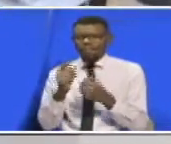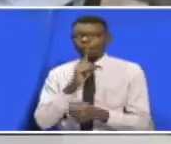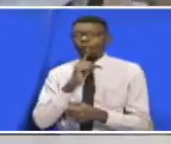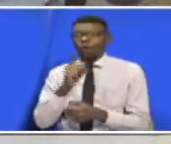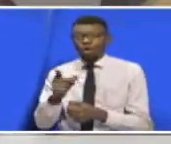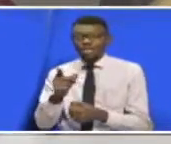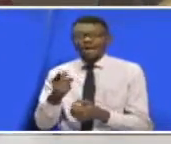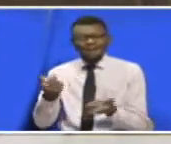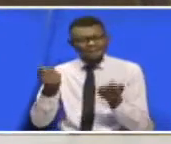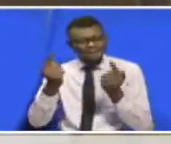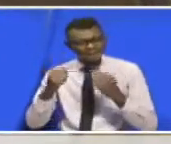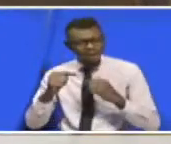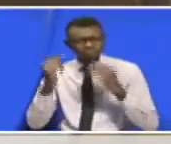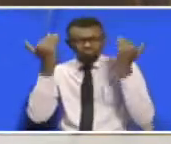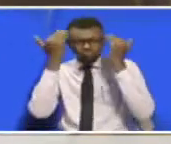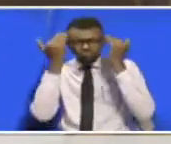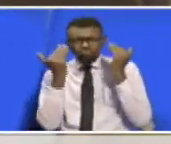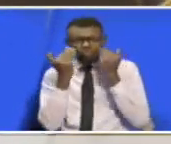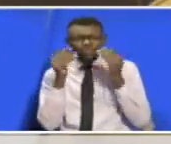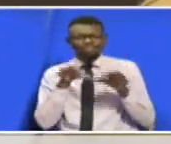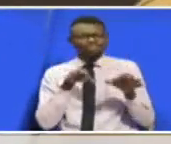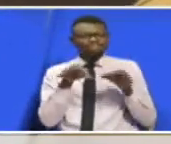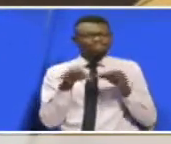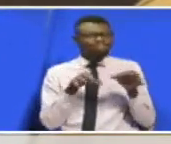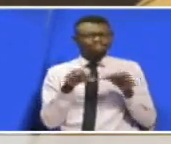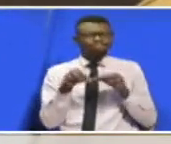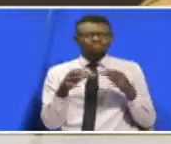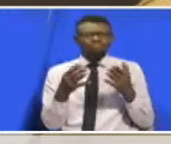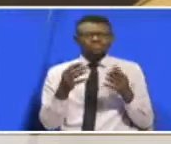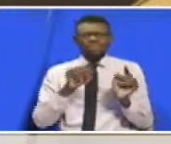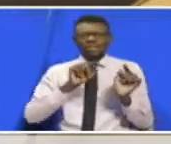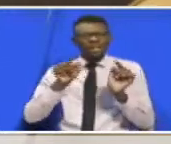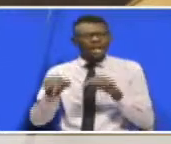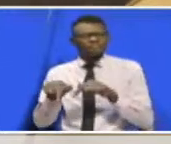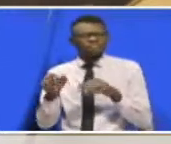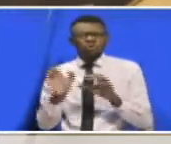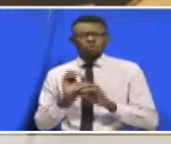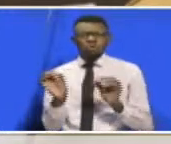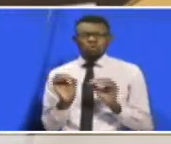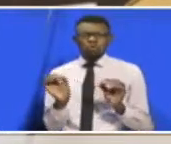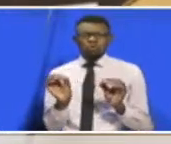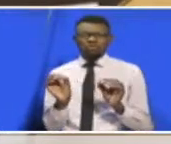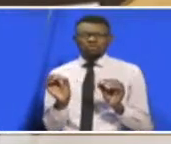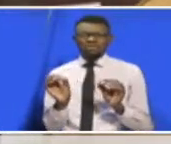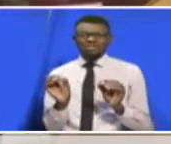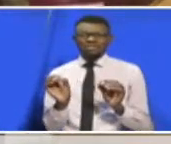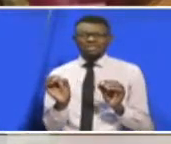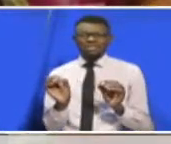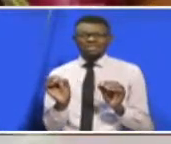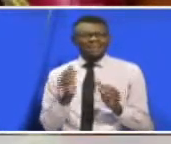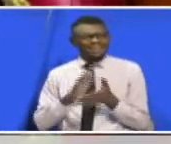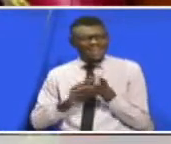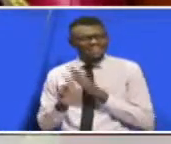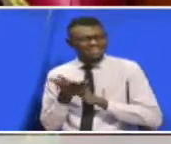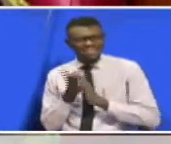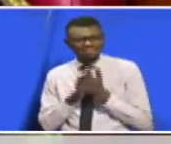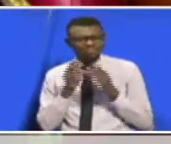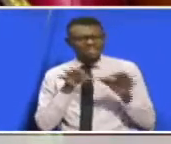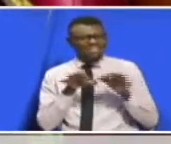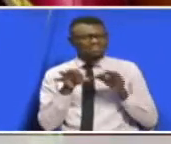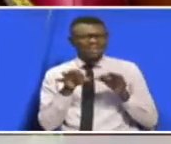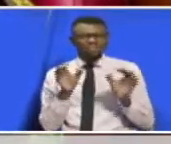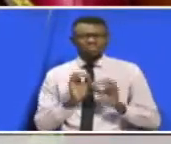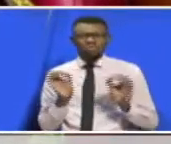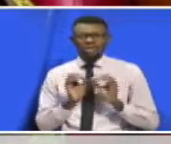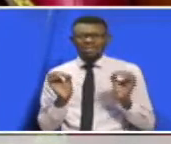and explain why he has not complied with those orders. He did not appear. He did not attend court to explain himself.